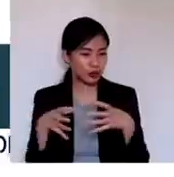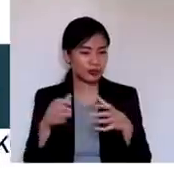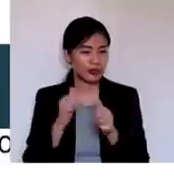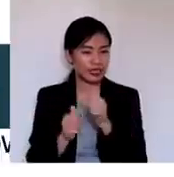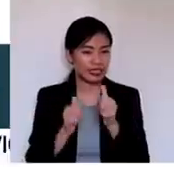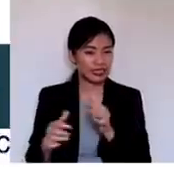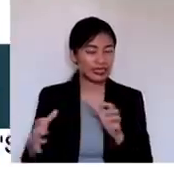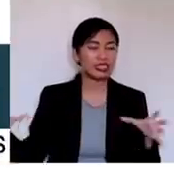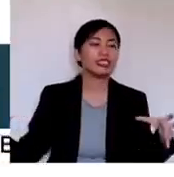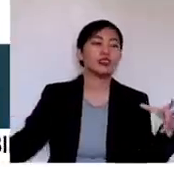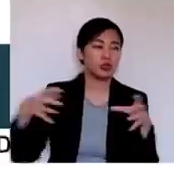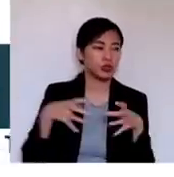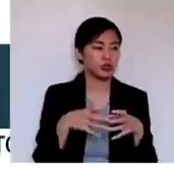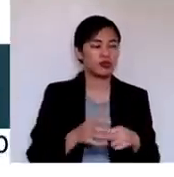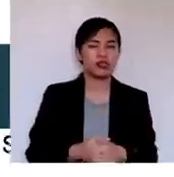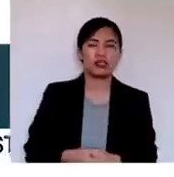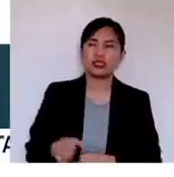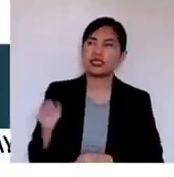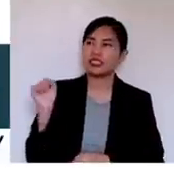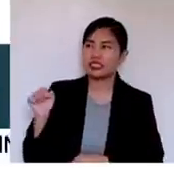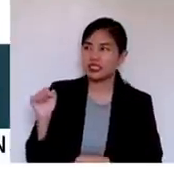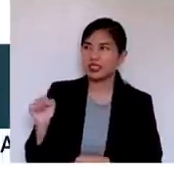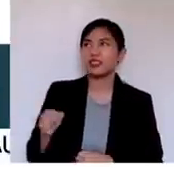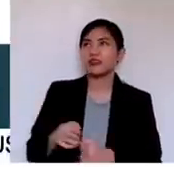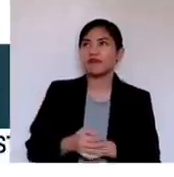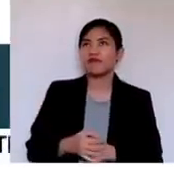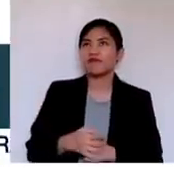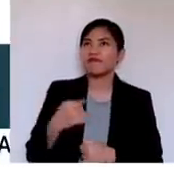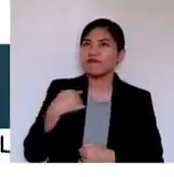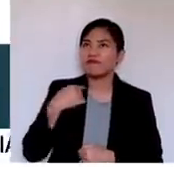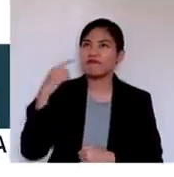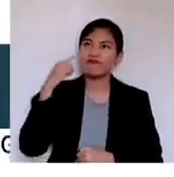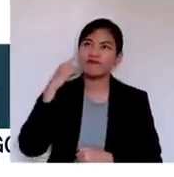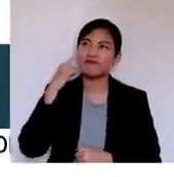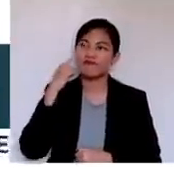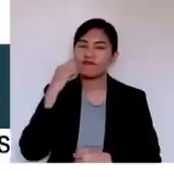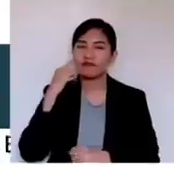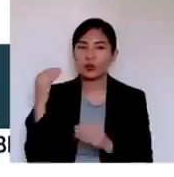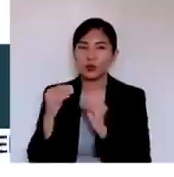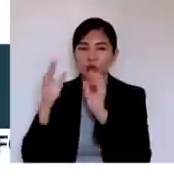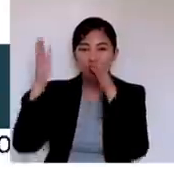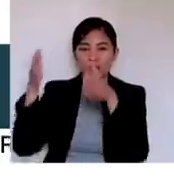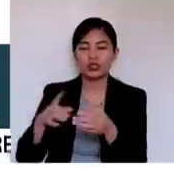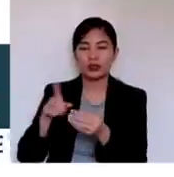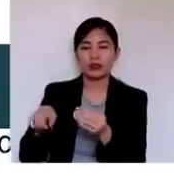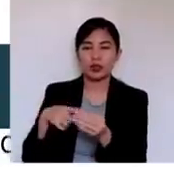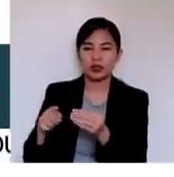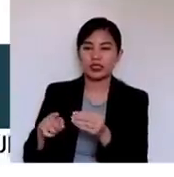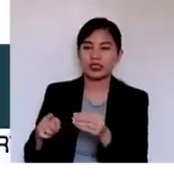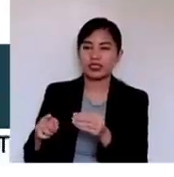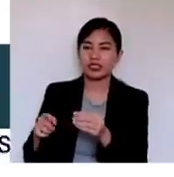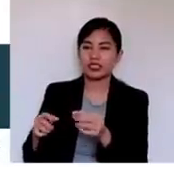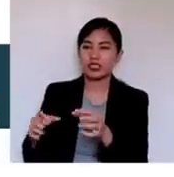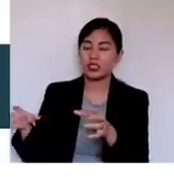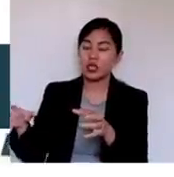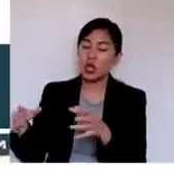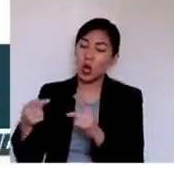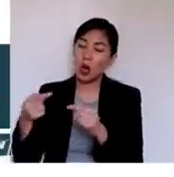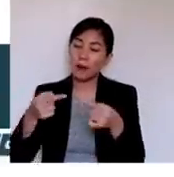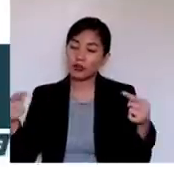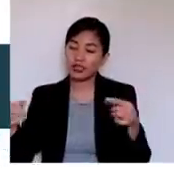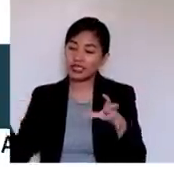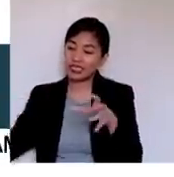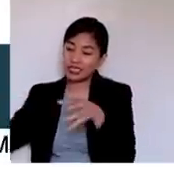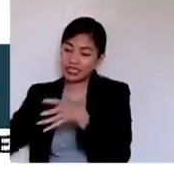Consolidation is the perfect word. I think she's more of everybody bandying together against a common